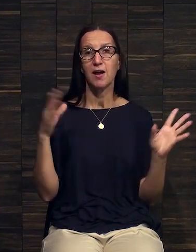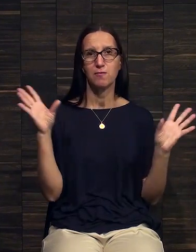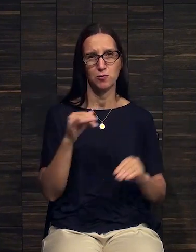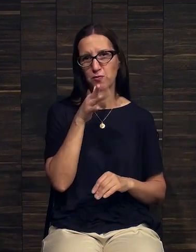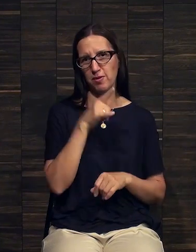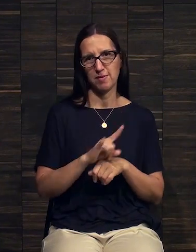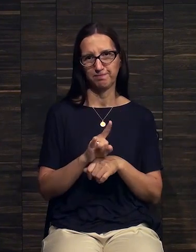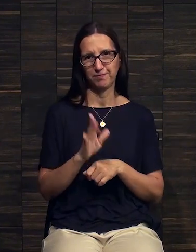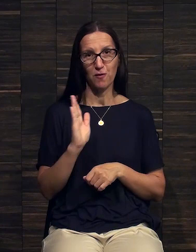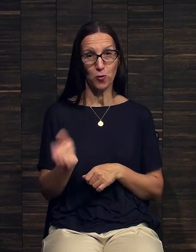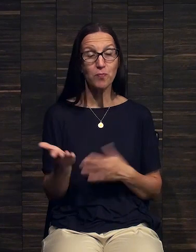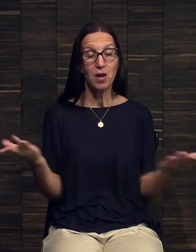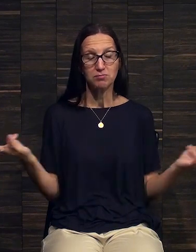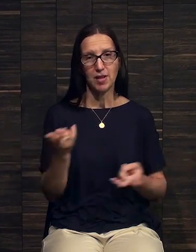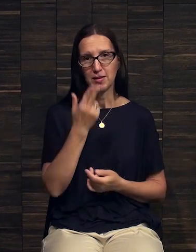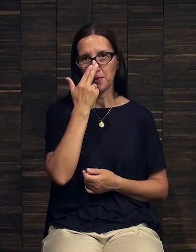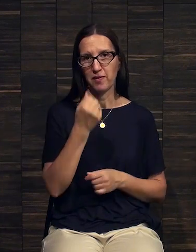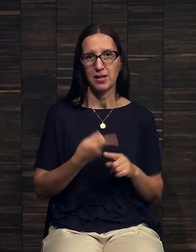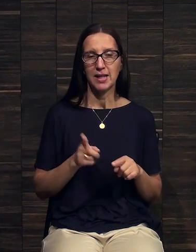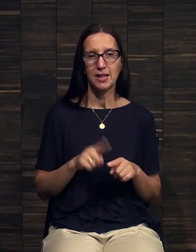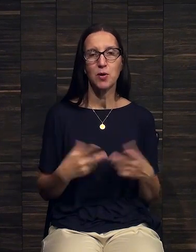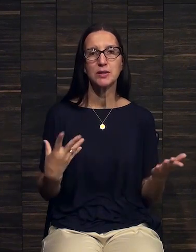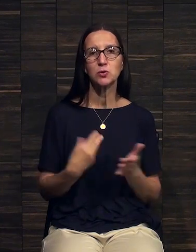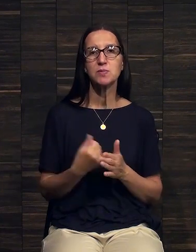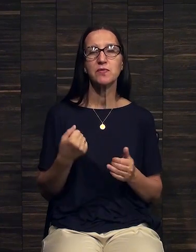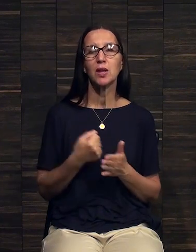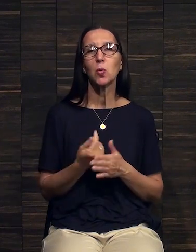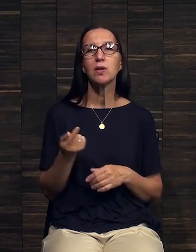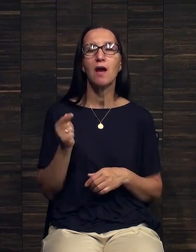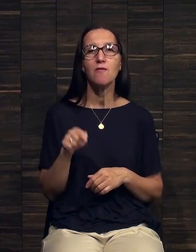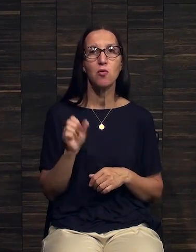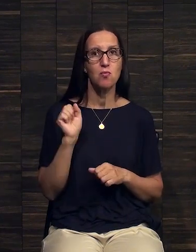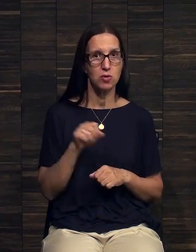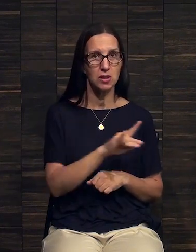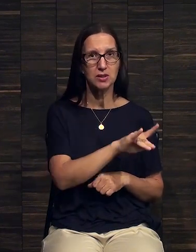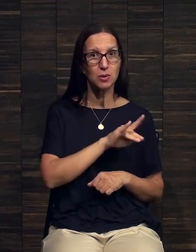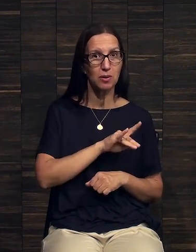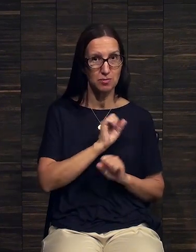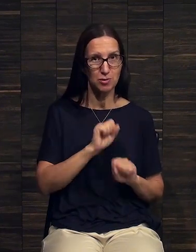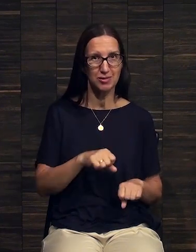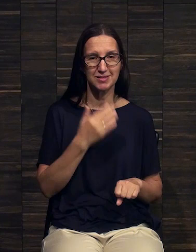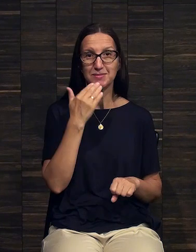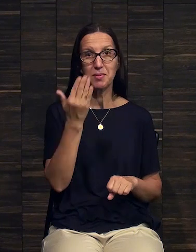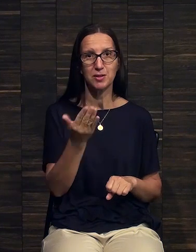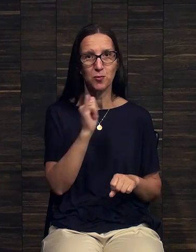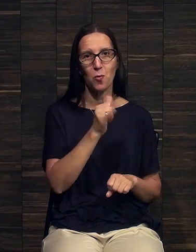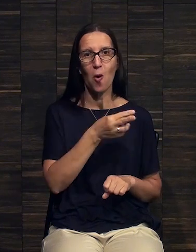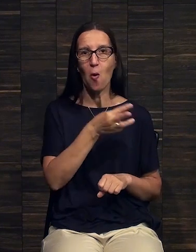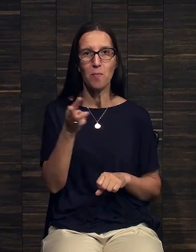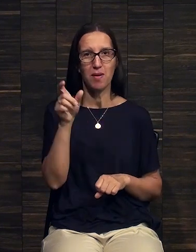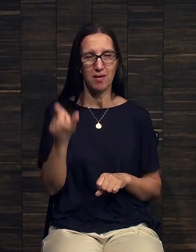then we will go to in 50s. So I'm lying a lot, so you'll get used to it.